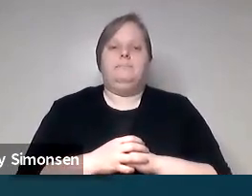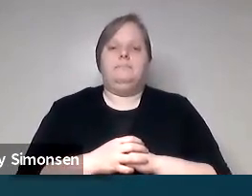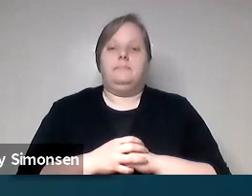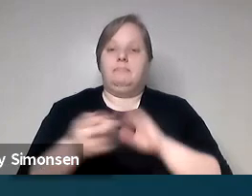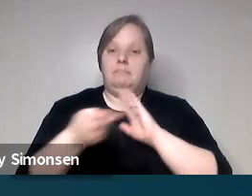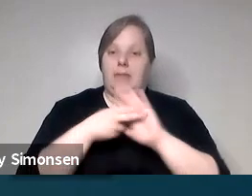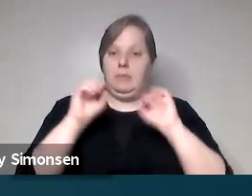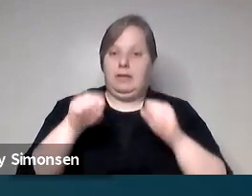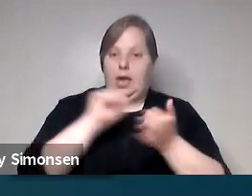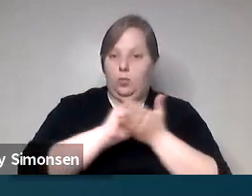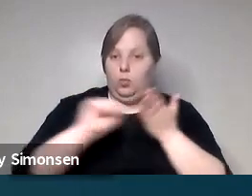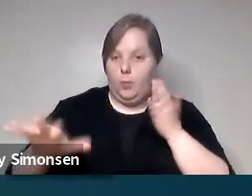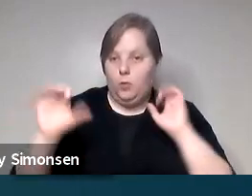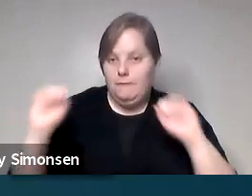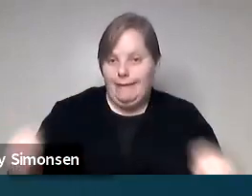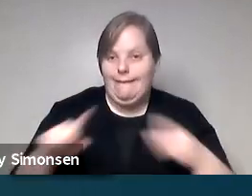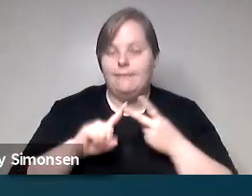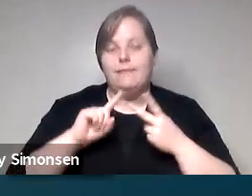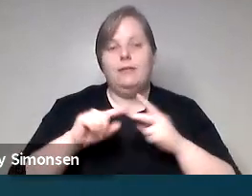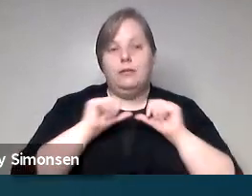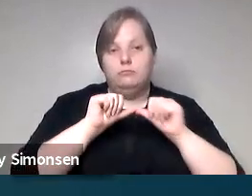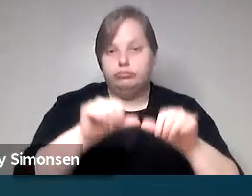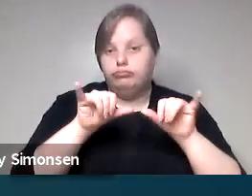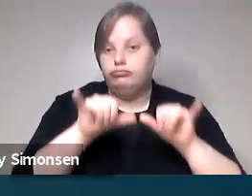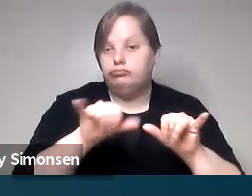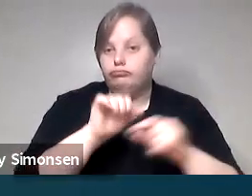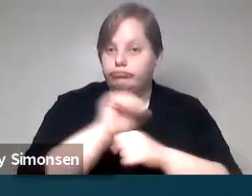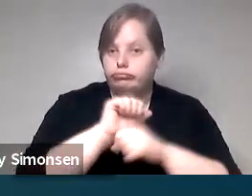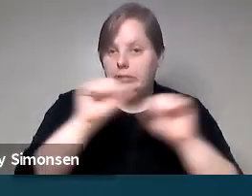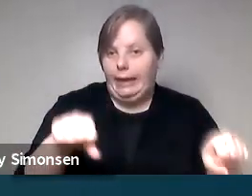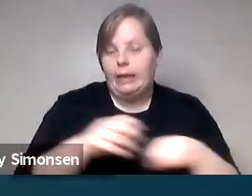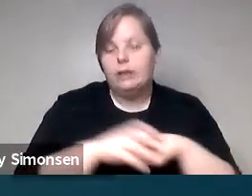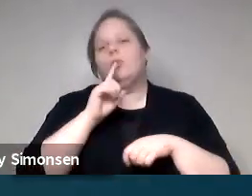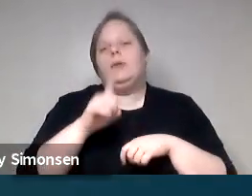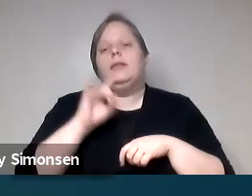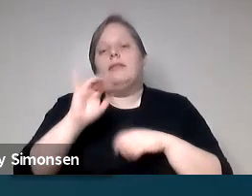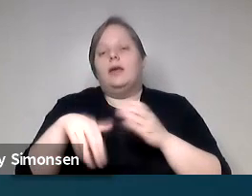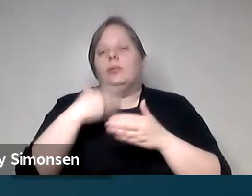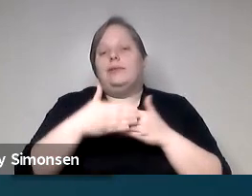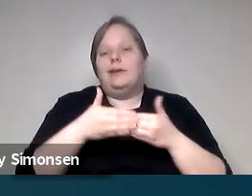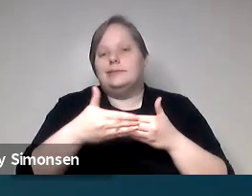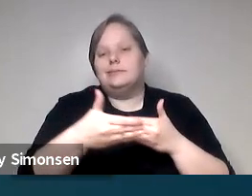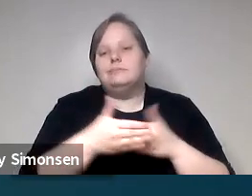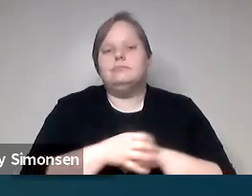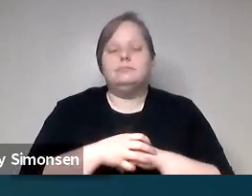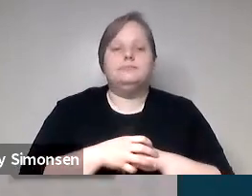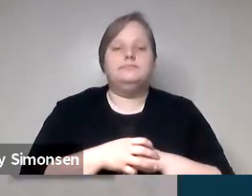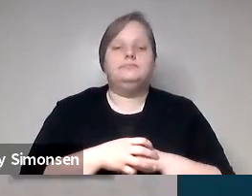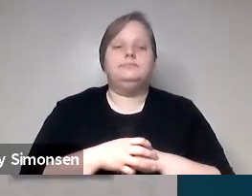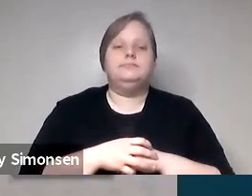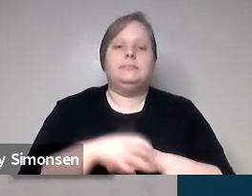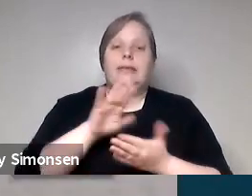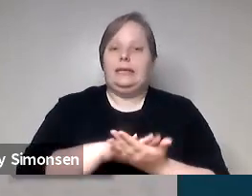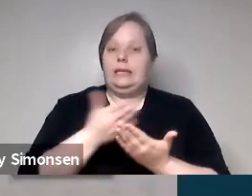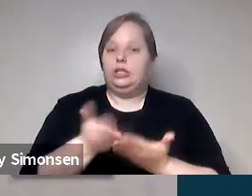removable? Could they be permanent? Stuff like that. So I'm going to take on to the next part here. In the